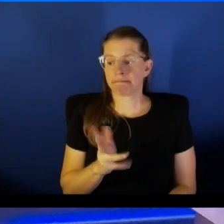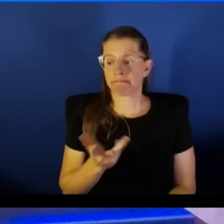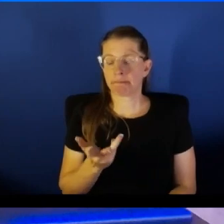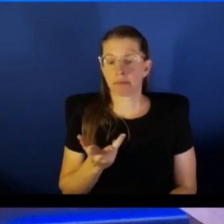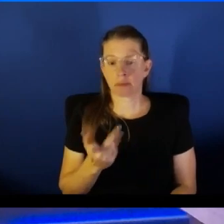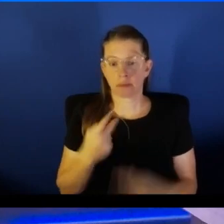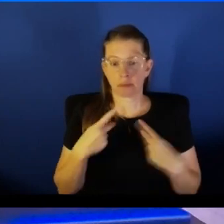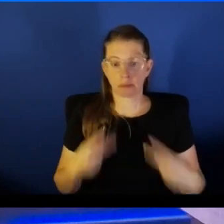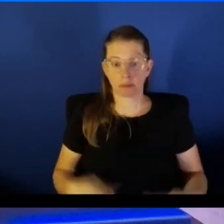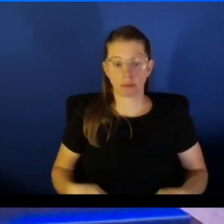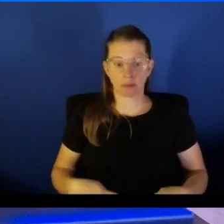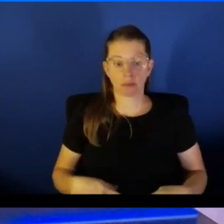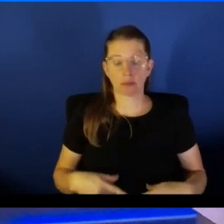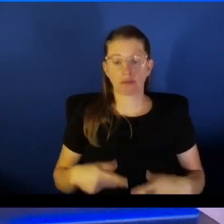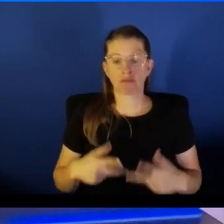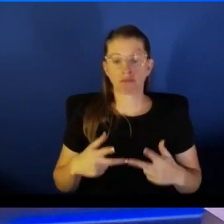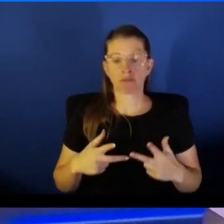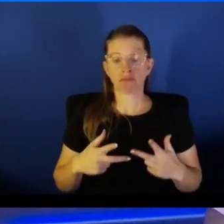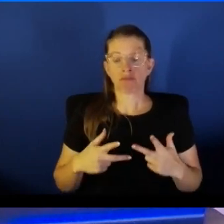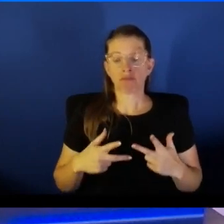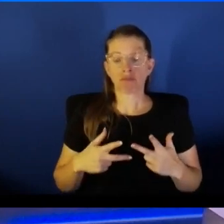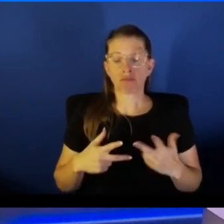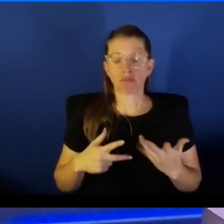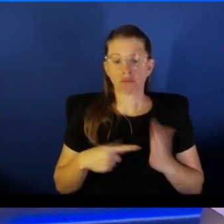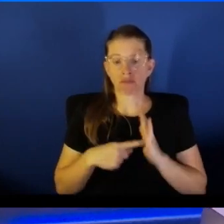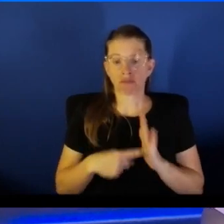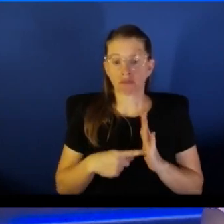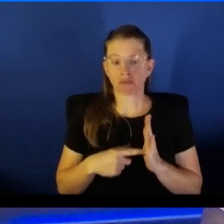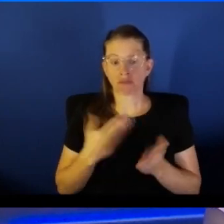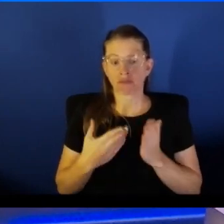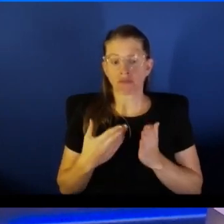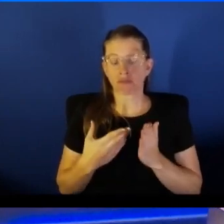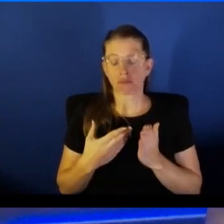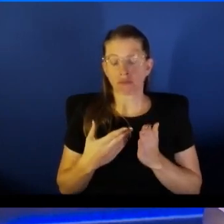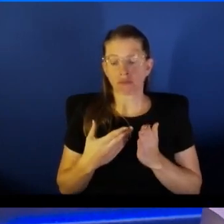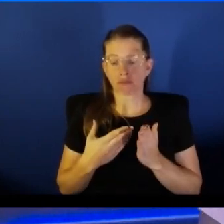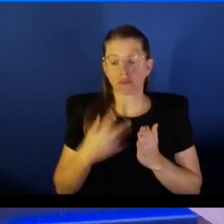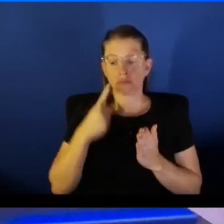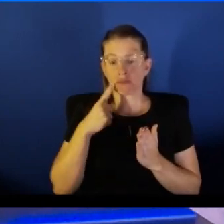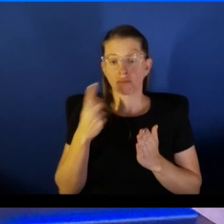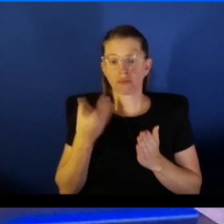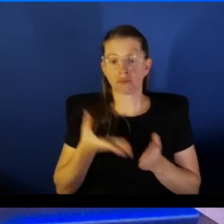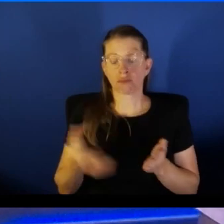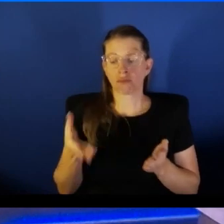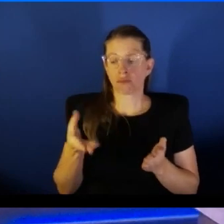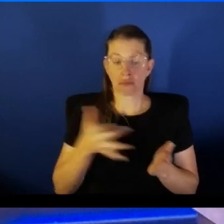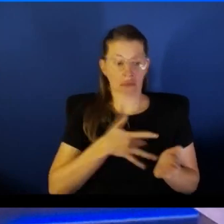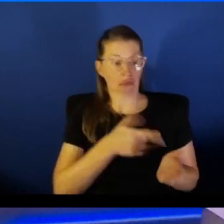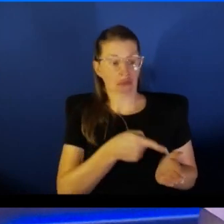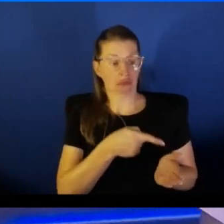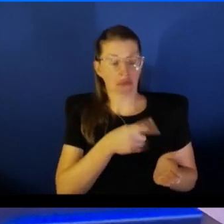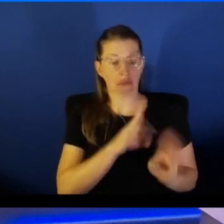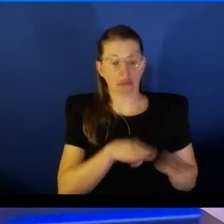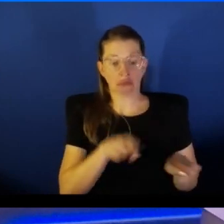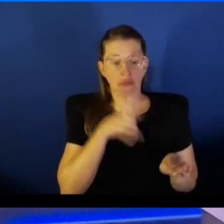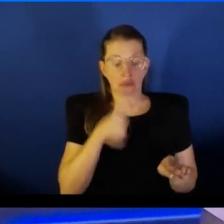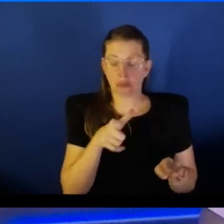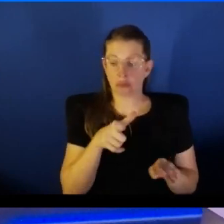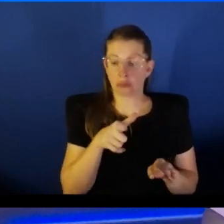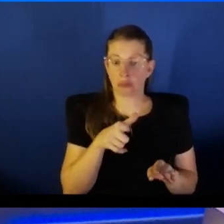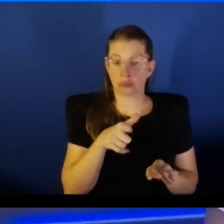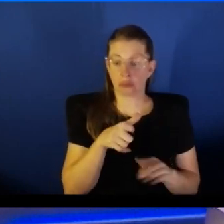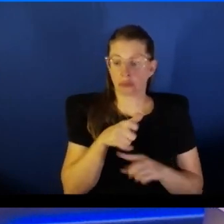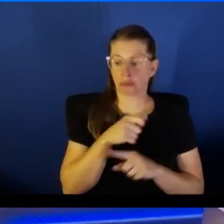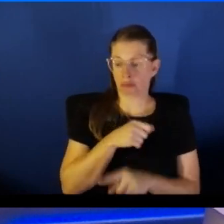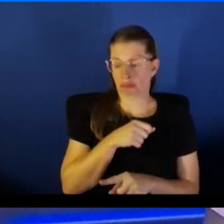physical mannerism that may suggest that they do things that other typical toddlers are not doing.